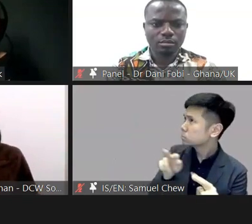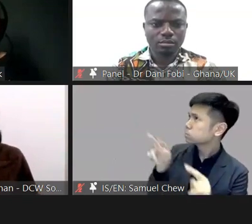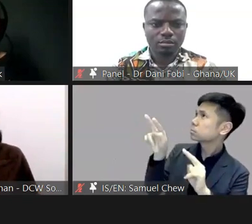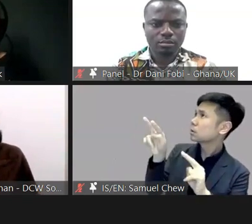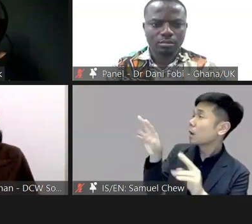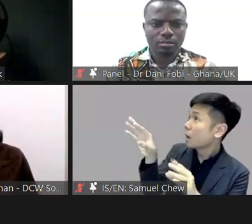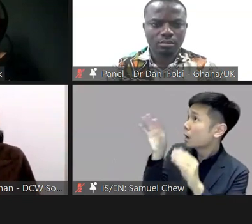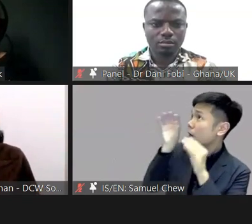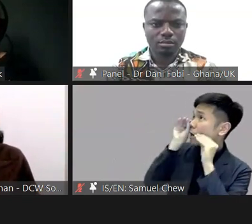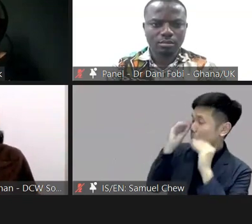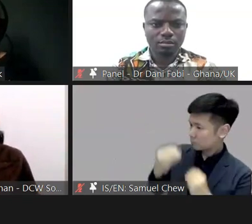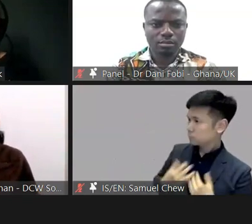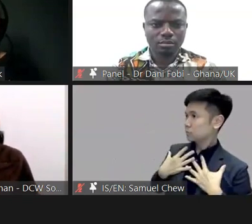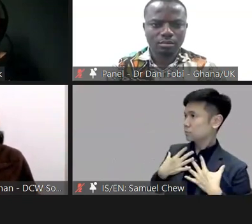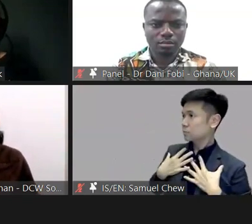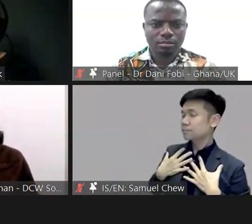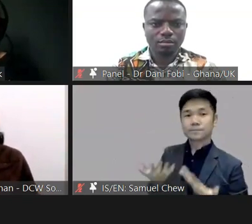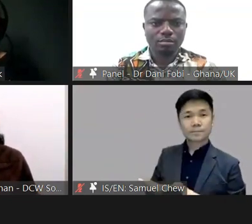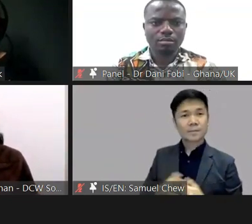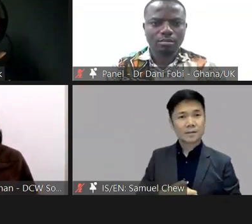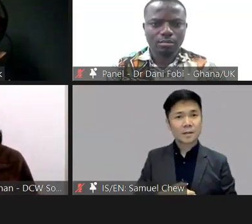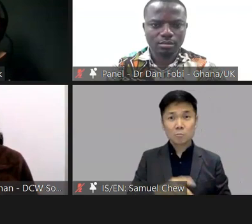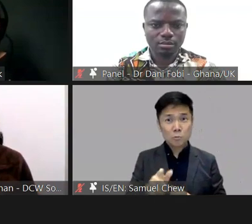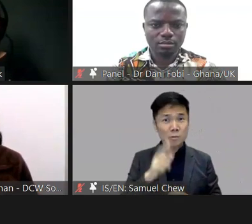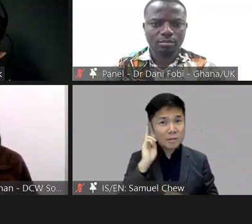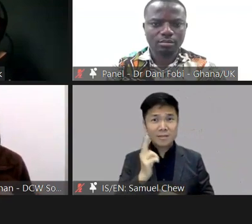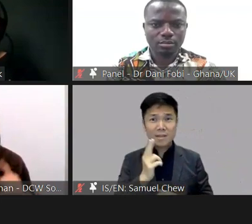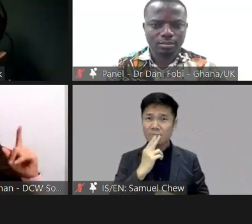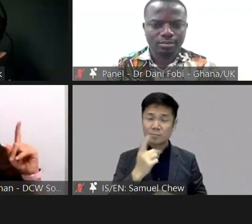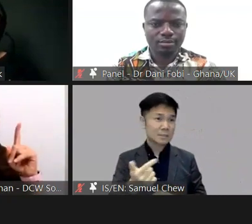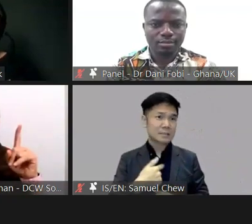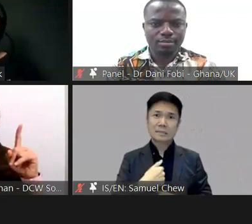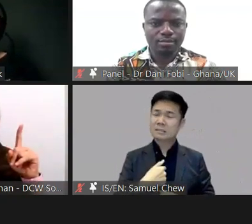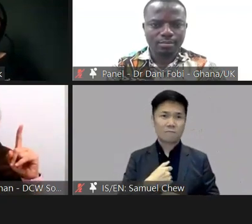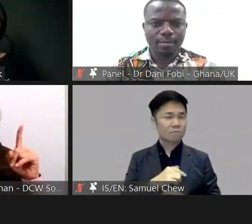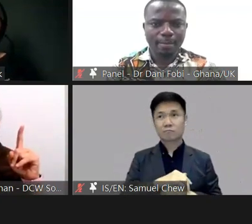Actually, it is the beginning of a wonderful life ahead. Thank you.